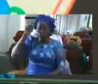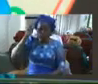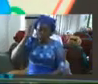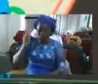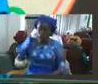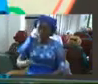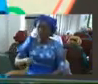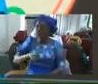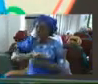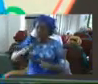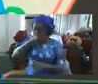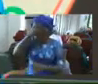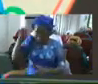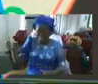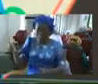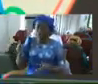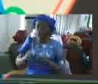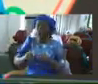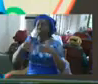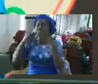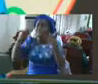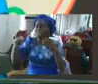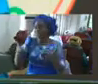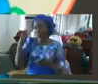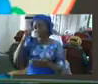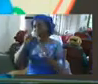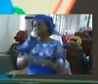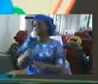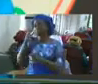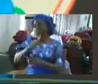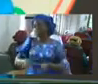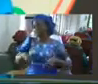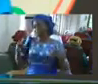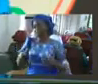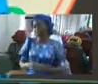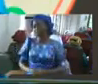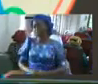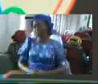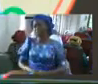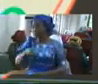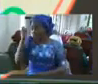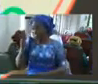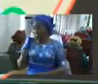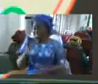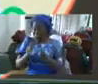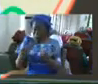is that sooner or later, you will need God again.